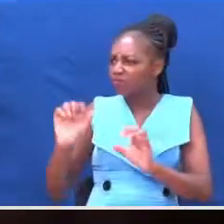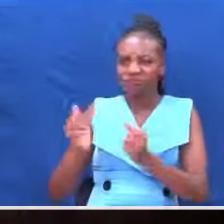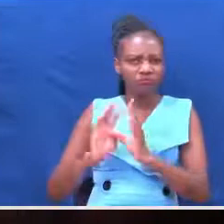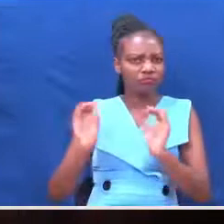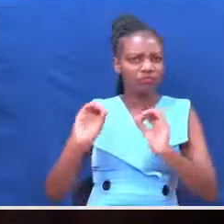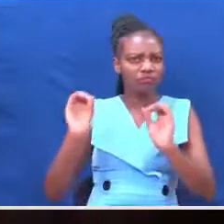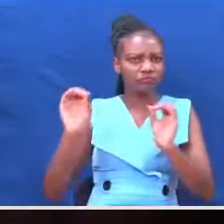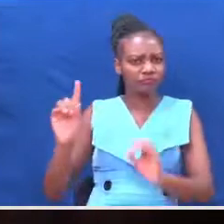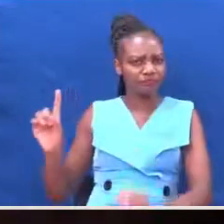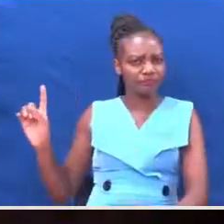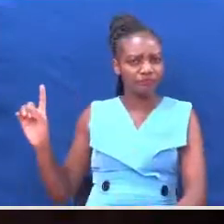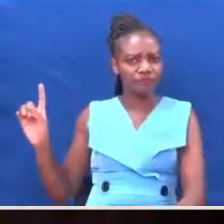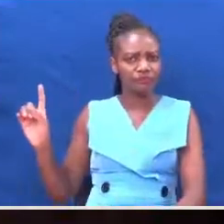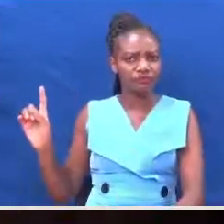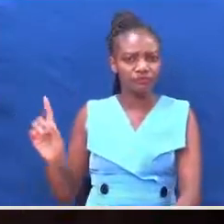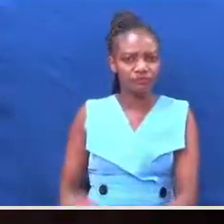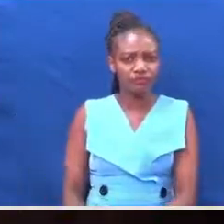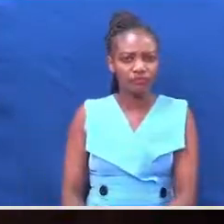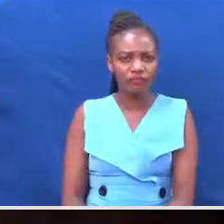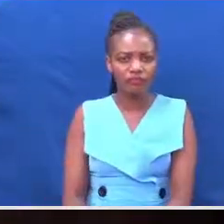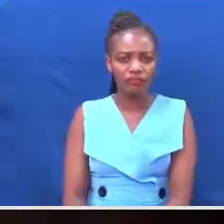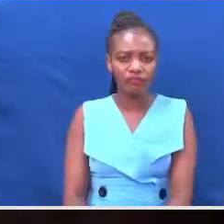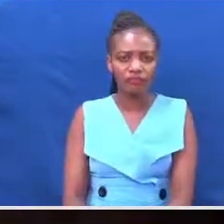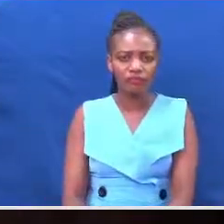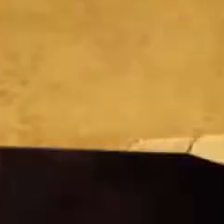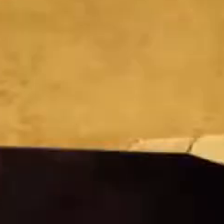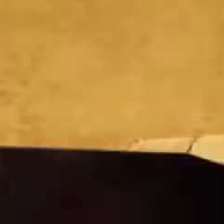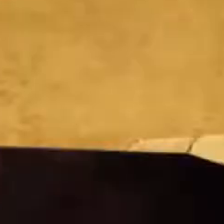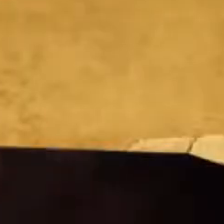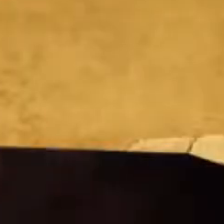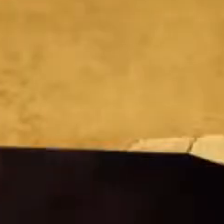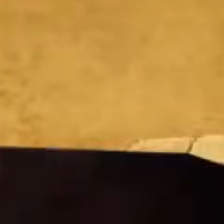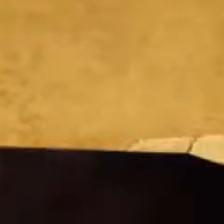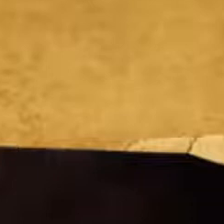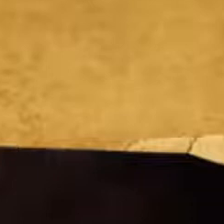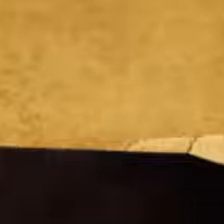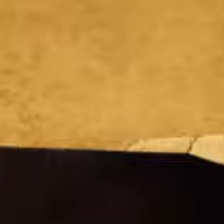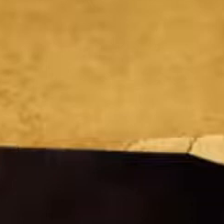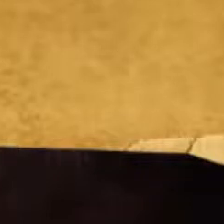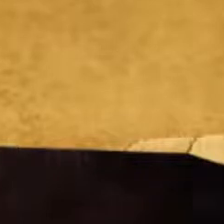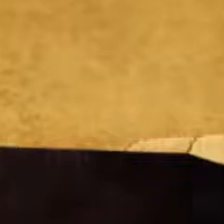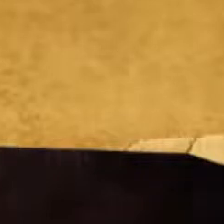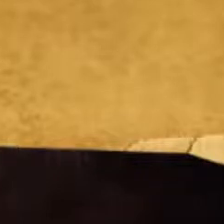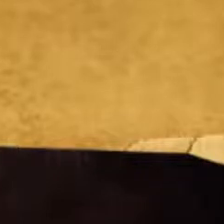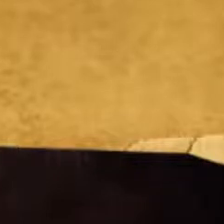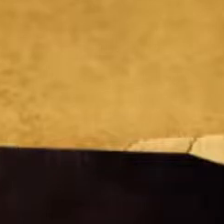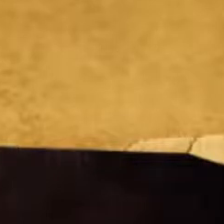2007-2008 post-election violence cases, saying that it was an acknowledgement of concerns raised by Kenyans to